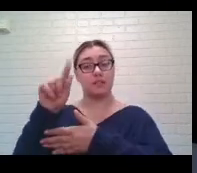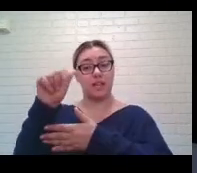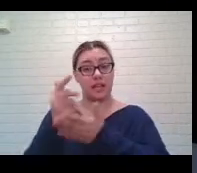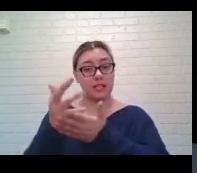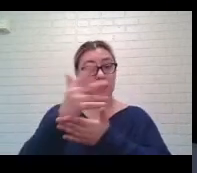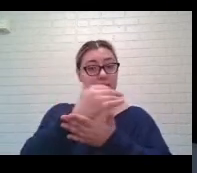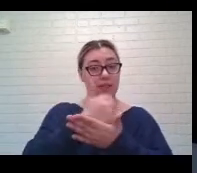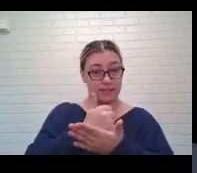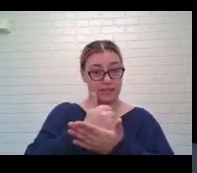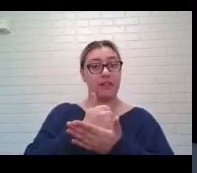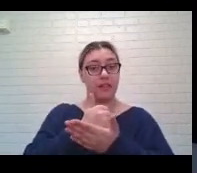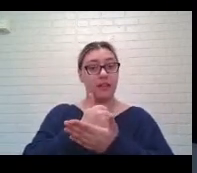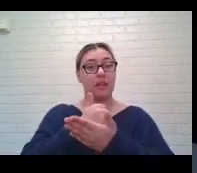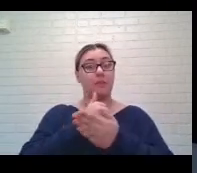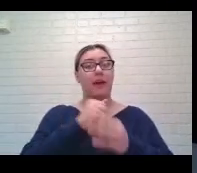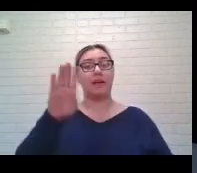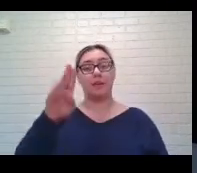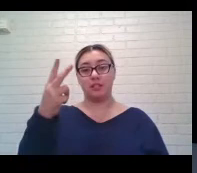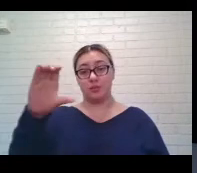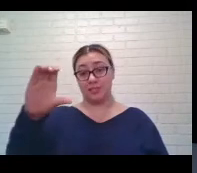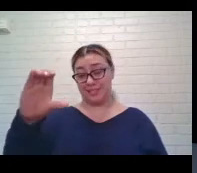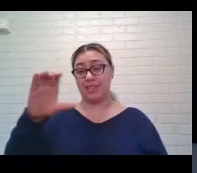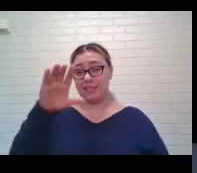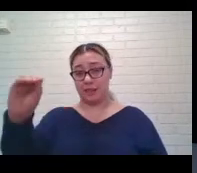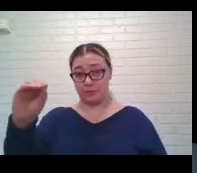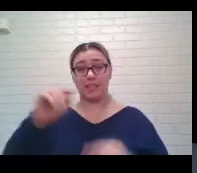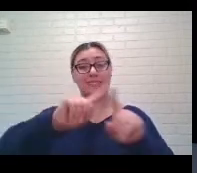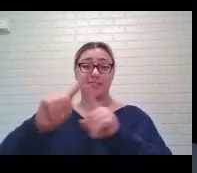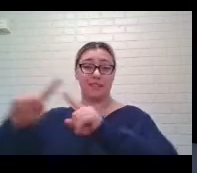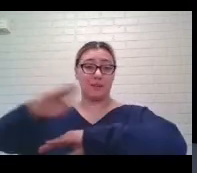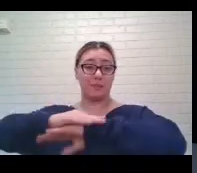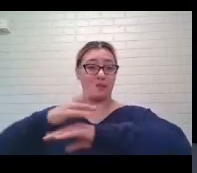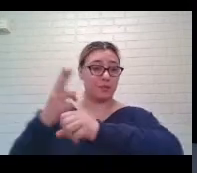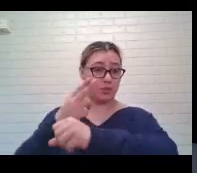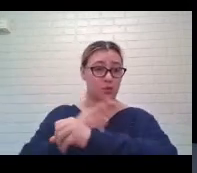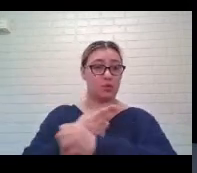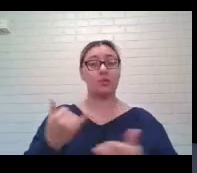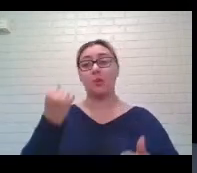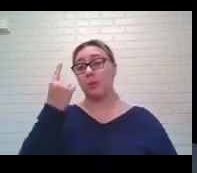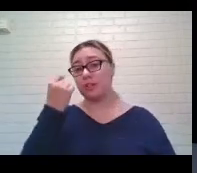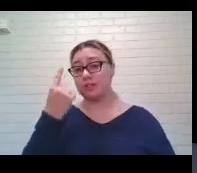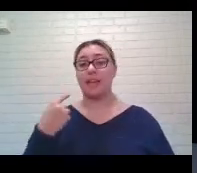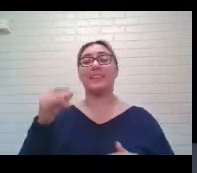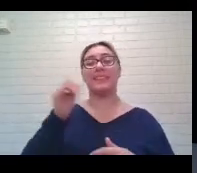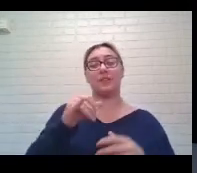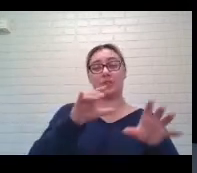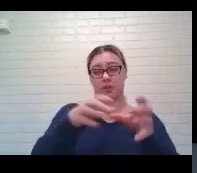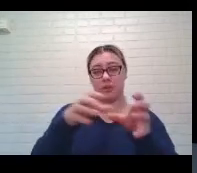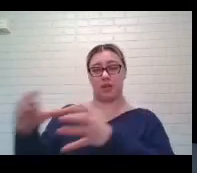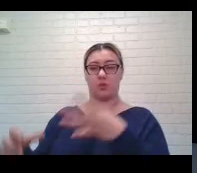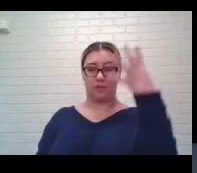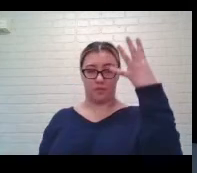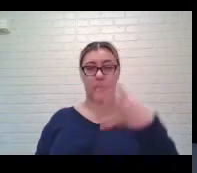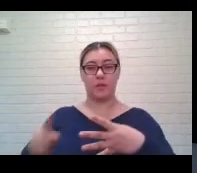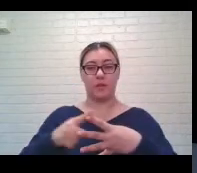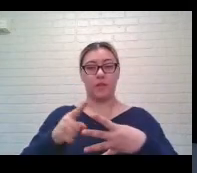or like any kind of platforms that we are using, right? So they can be categorized into four categories. One is personal data, the second